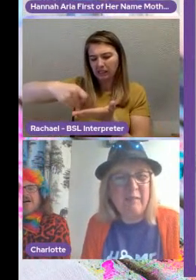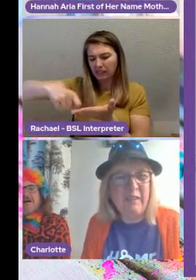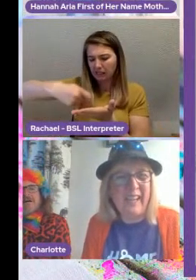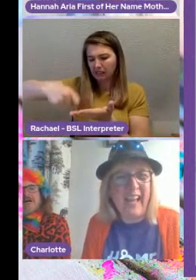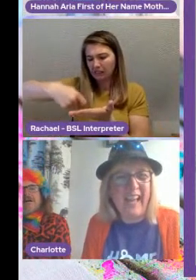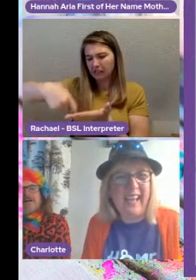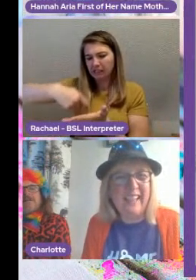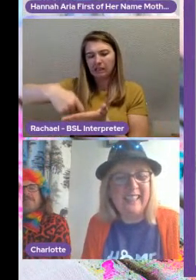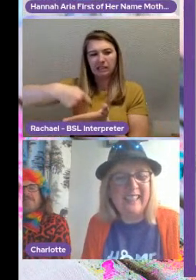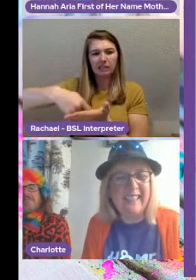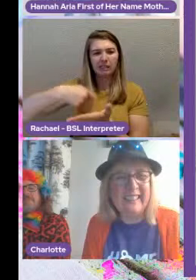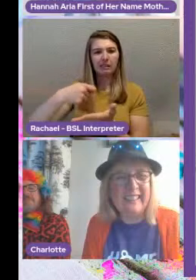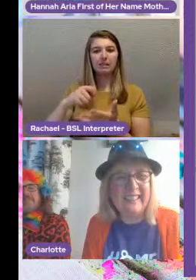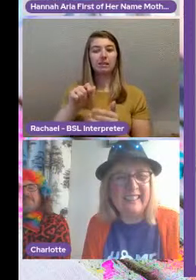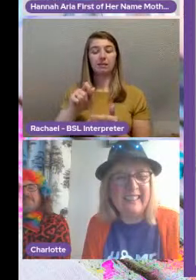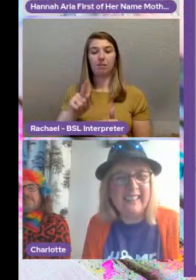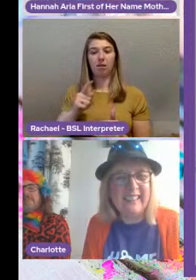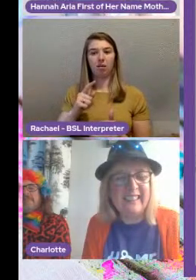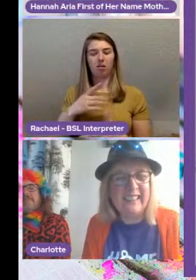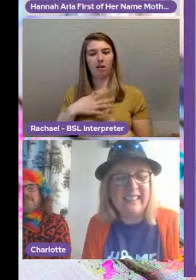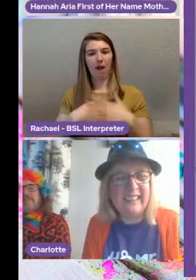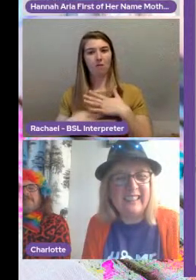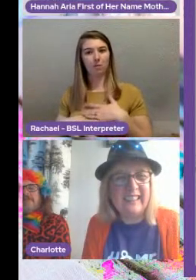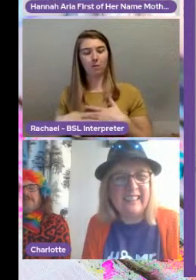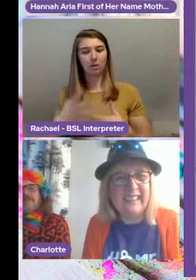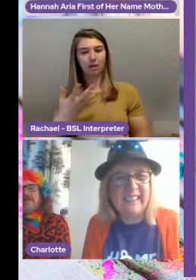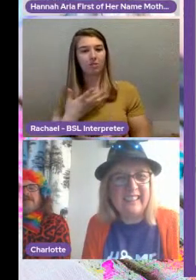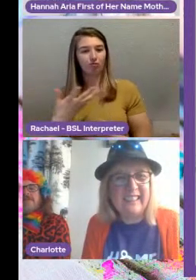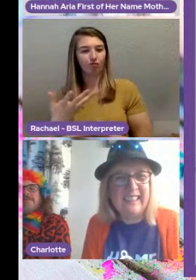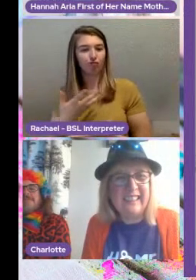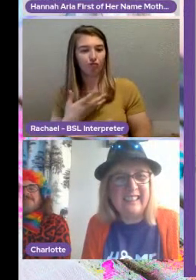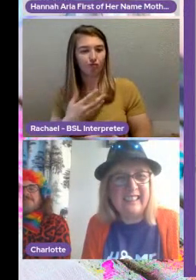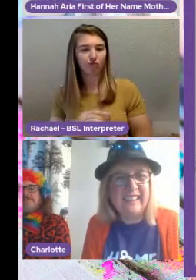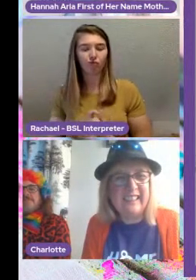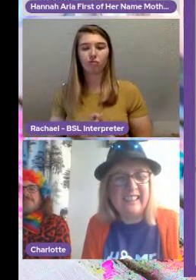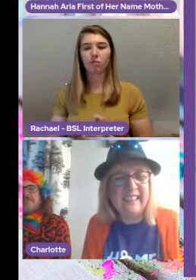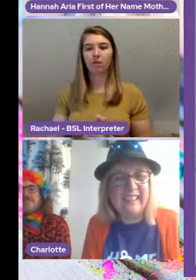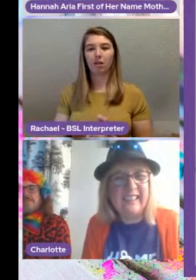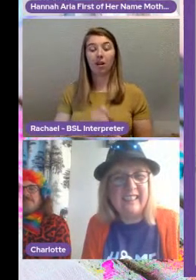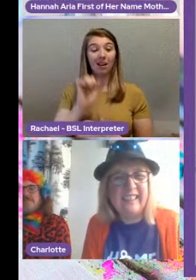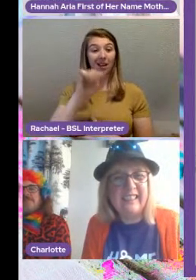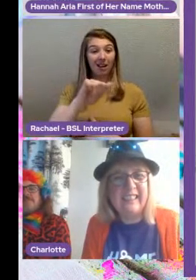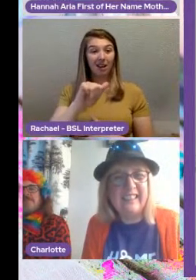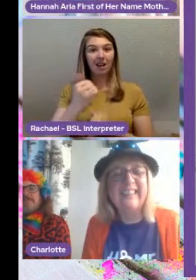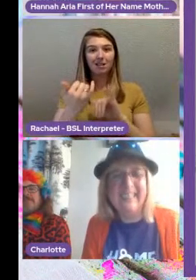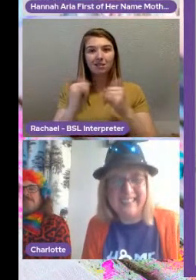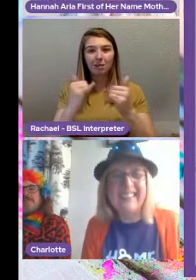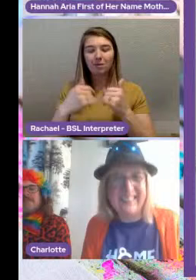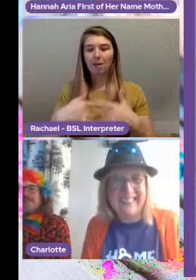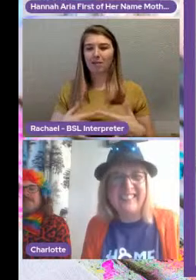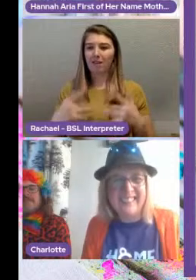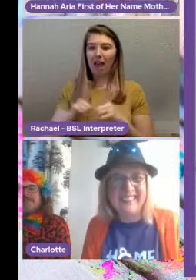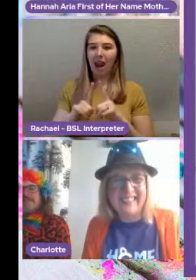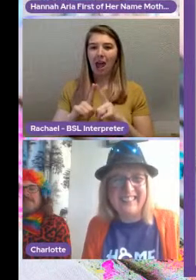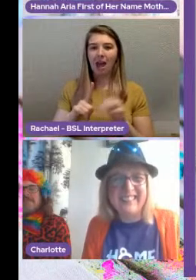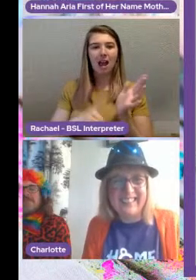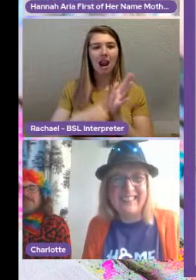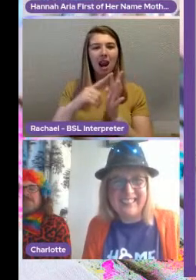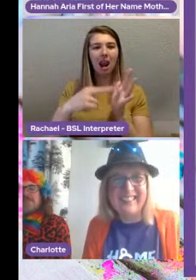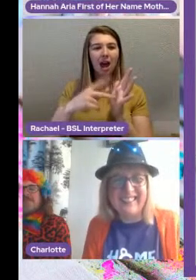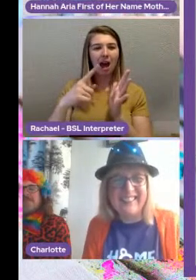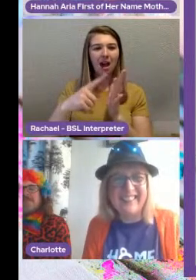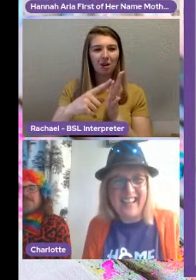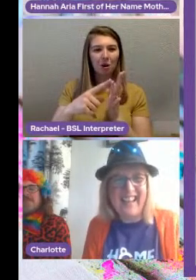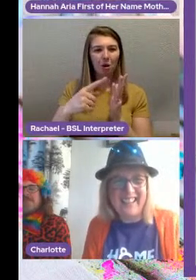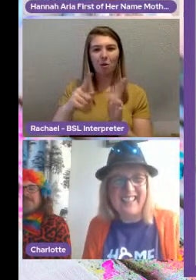And sometimes I think that the lino is actually like it to me, that is art as well. Like I almost would want to frame the lino